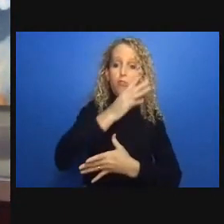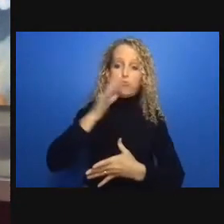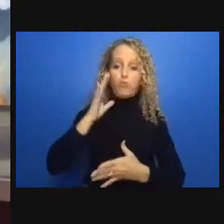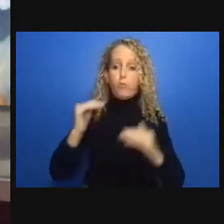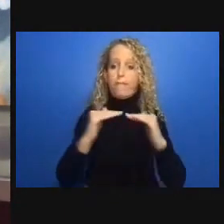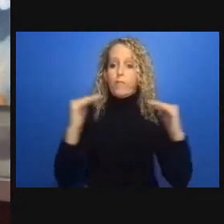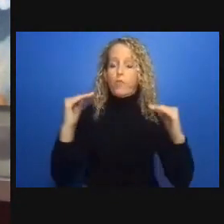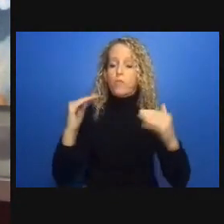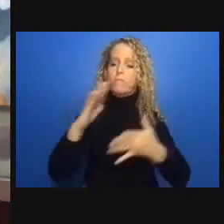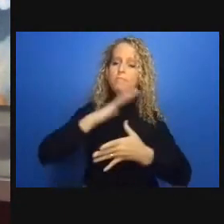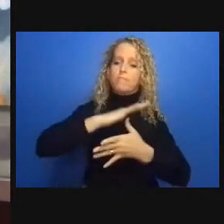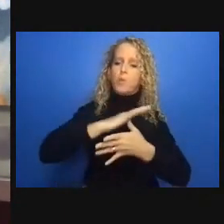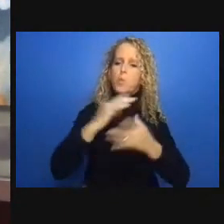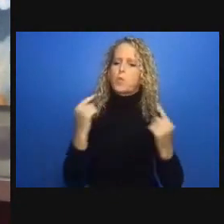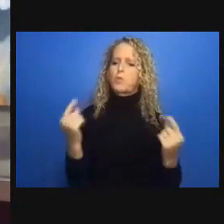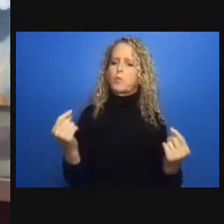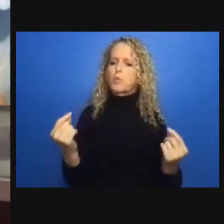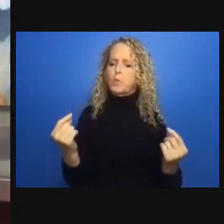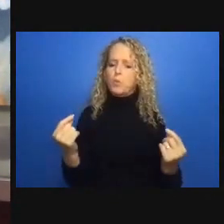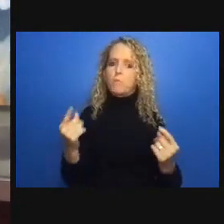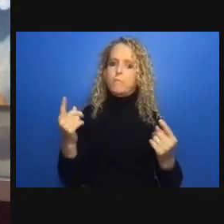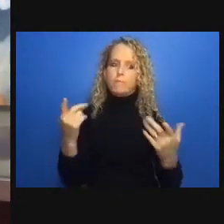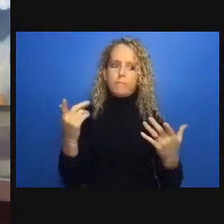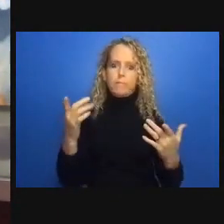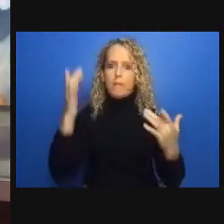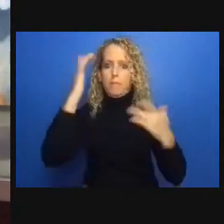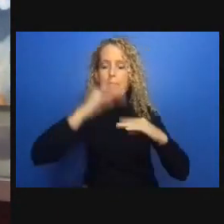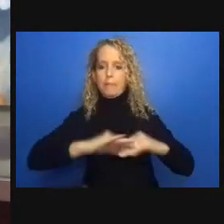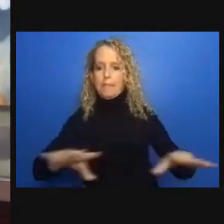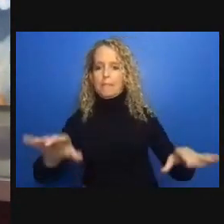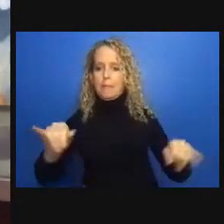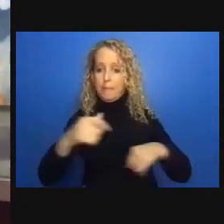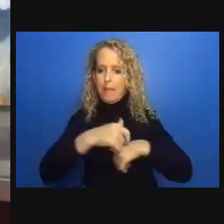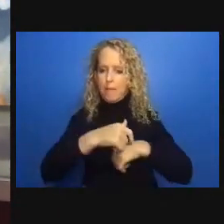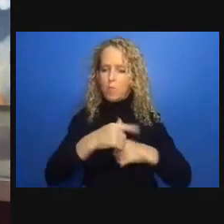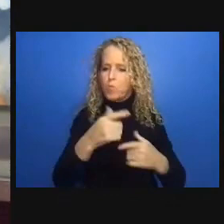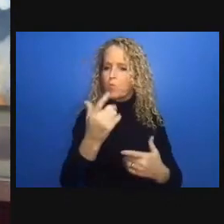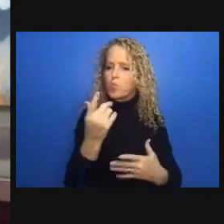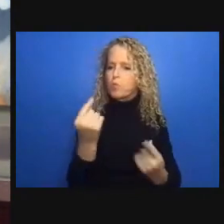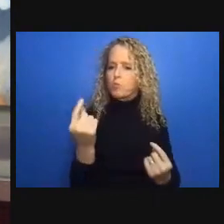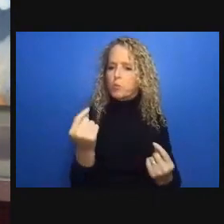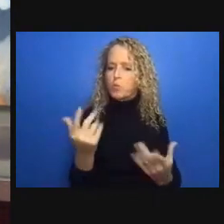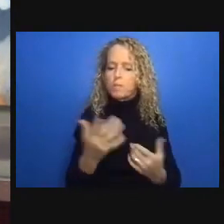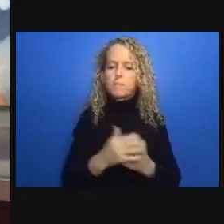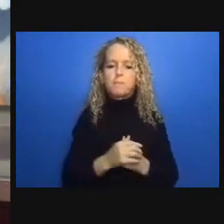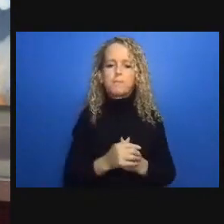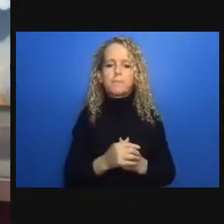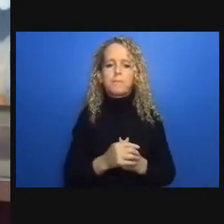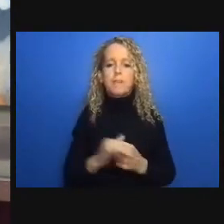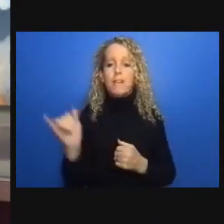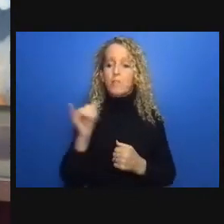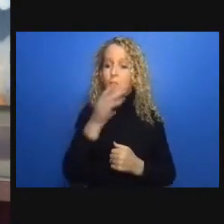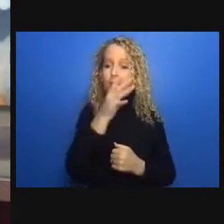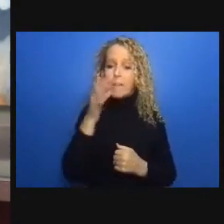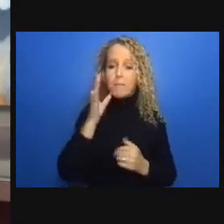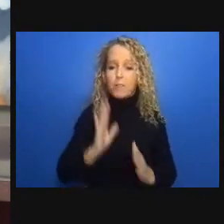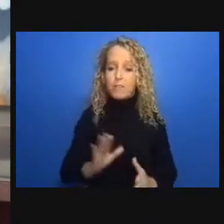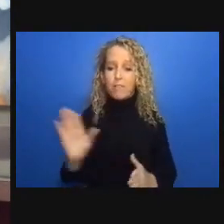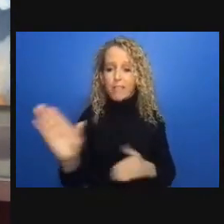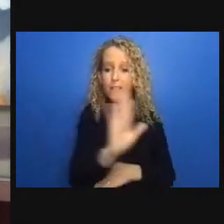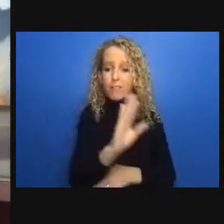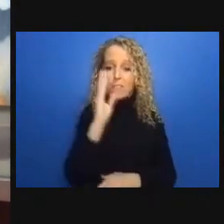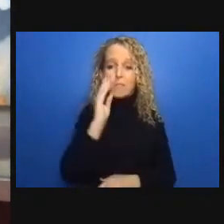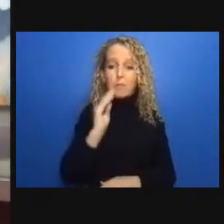this pandemic, and what are some of the lessons learned, and just acknowledging what farmers went through in addition to